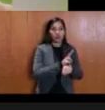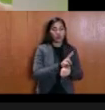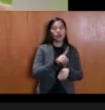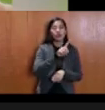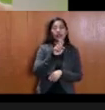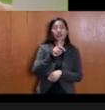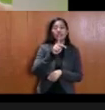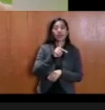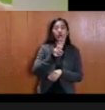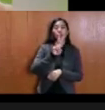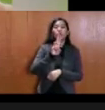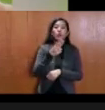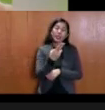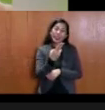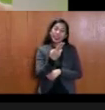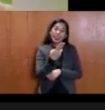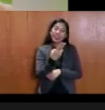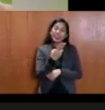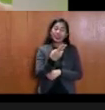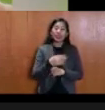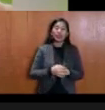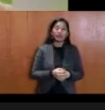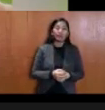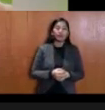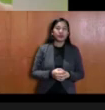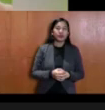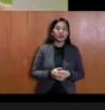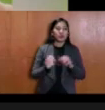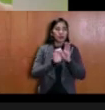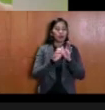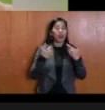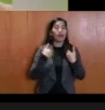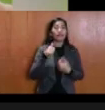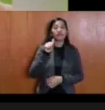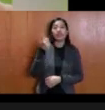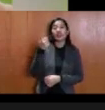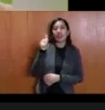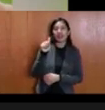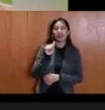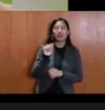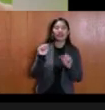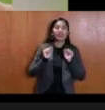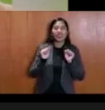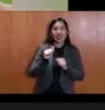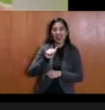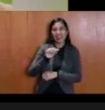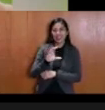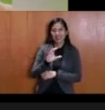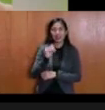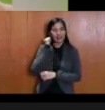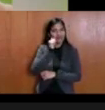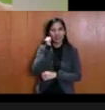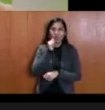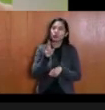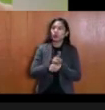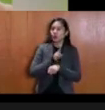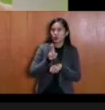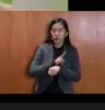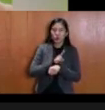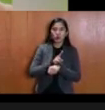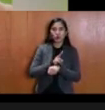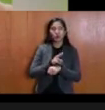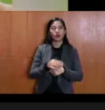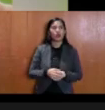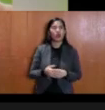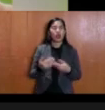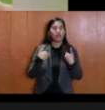have 10 air conditioning system that you run every day regularly, then you will have something like